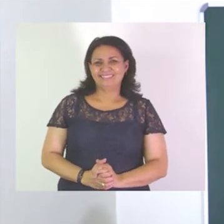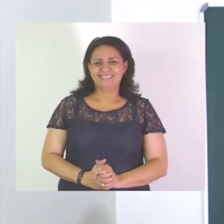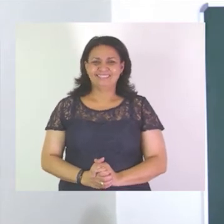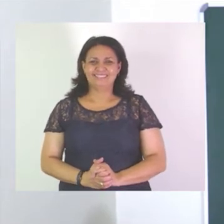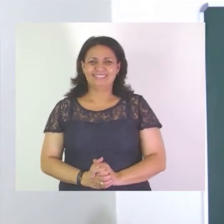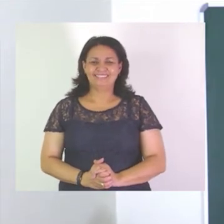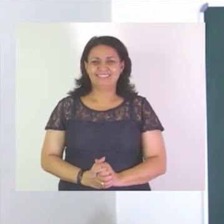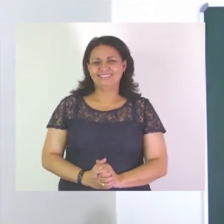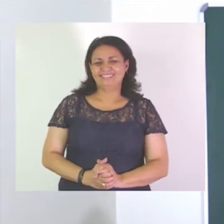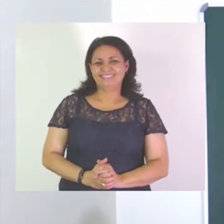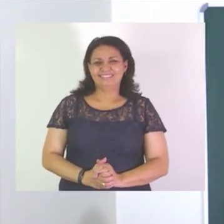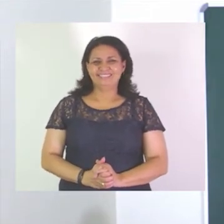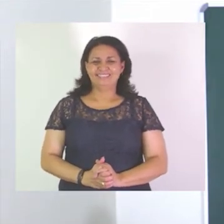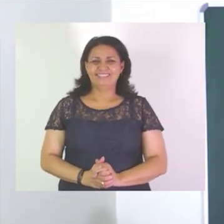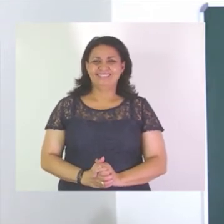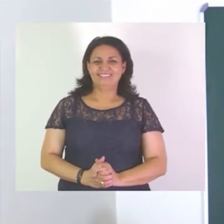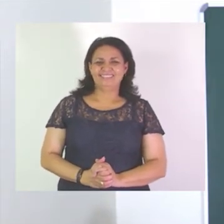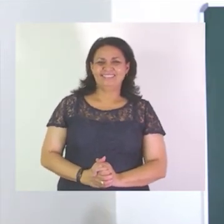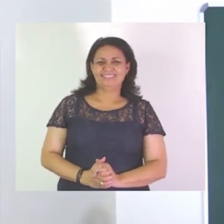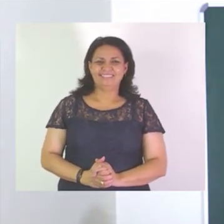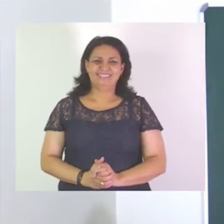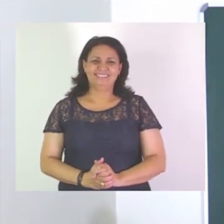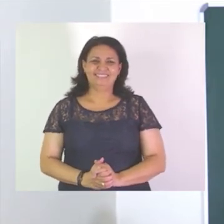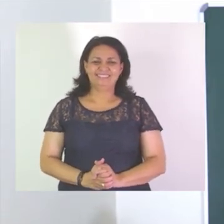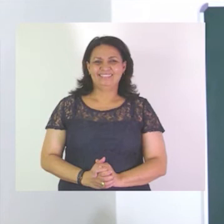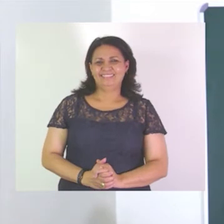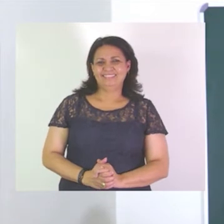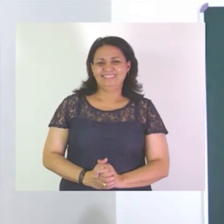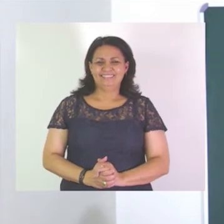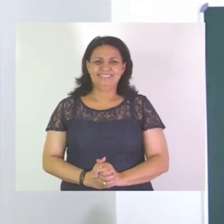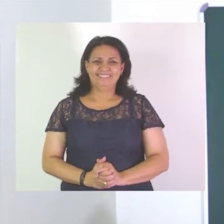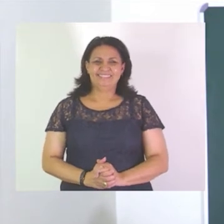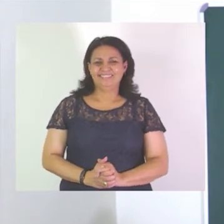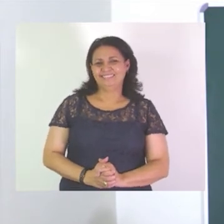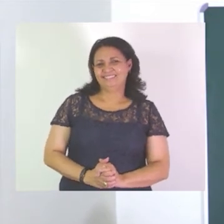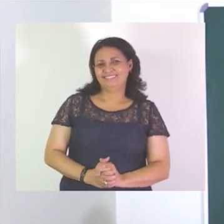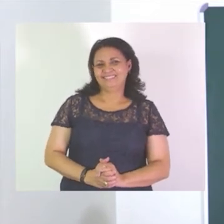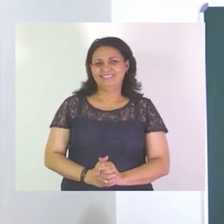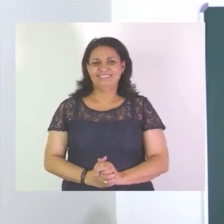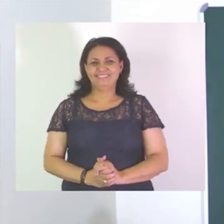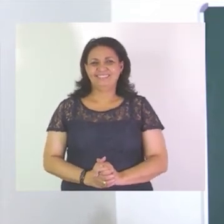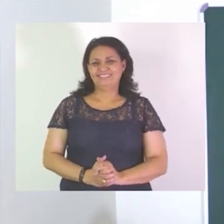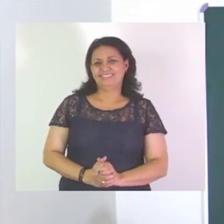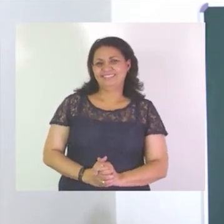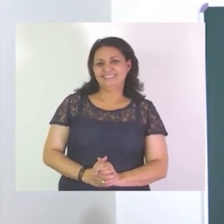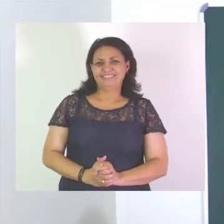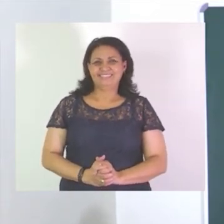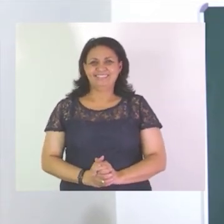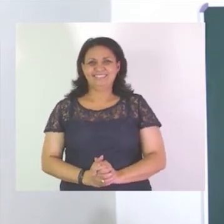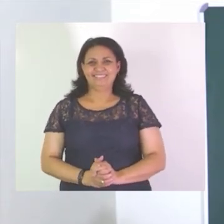Mr. I. MP Ink says, in words, in words, in